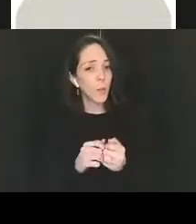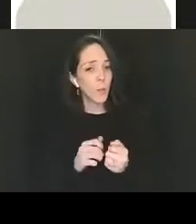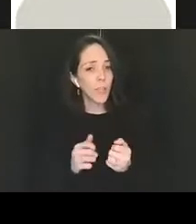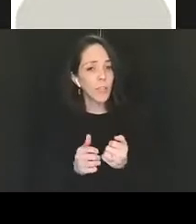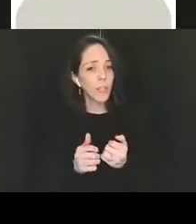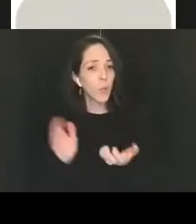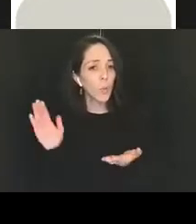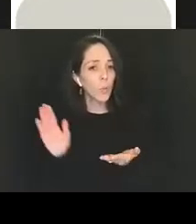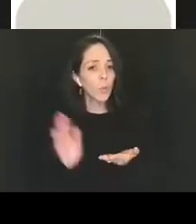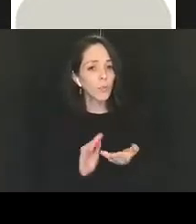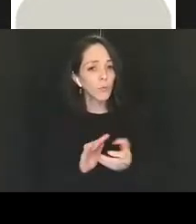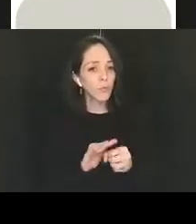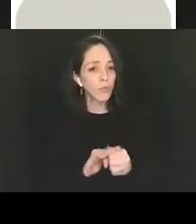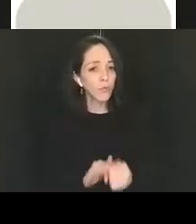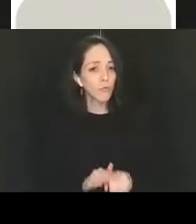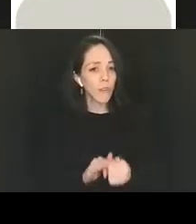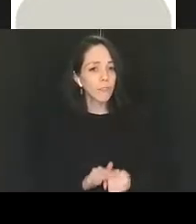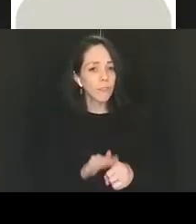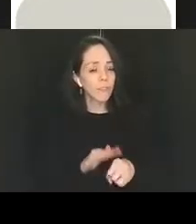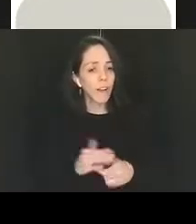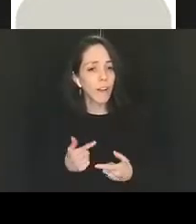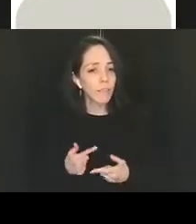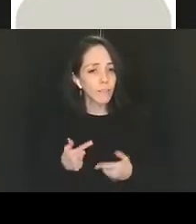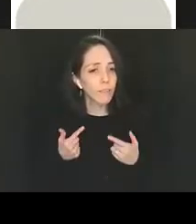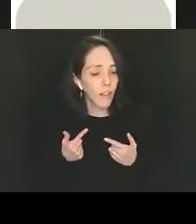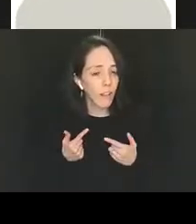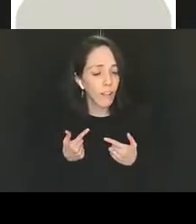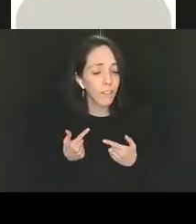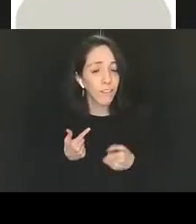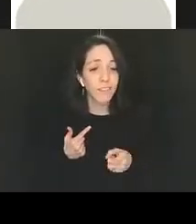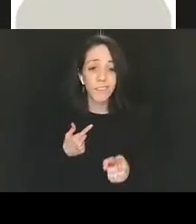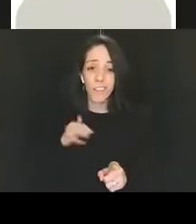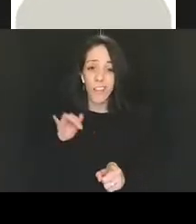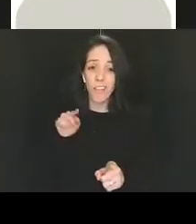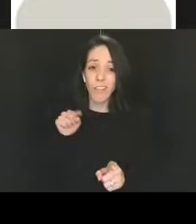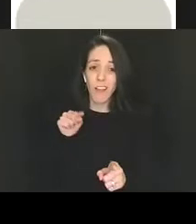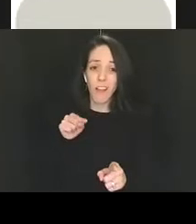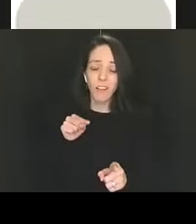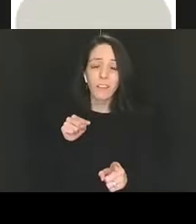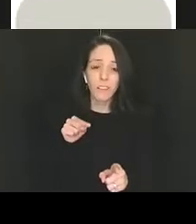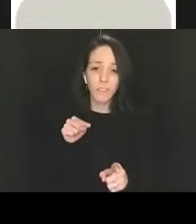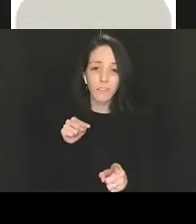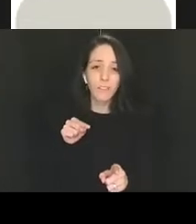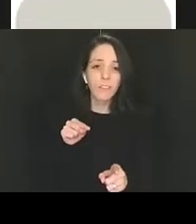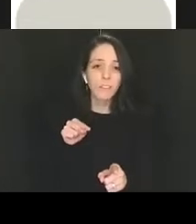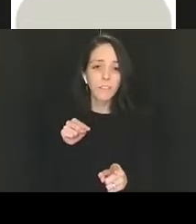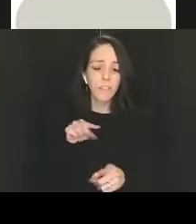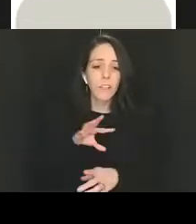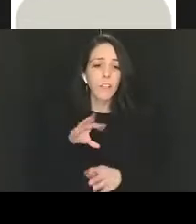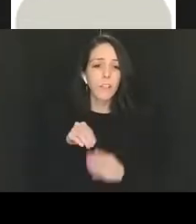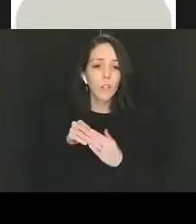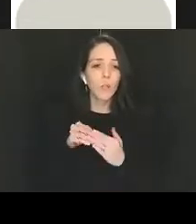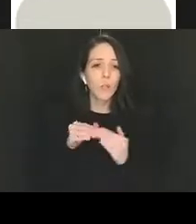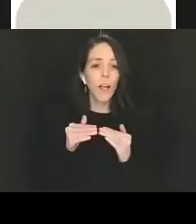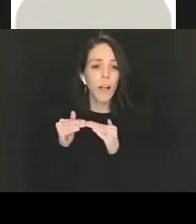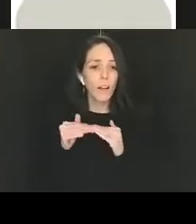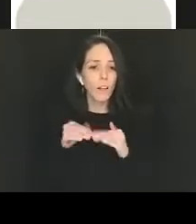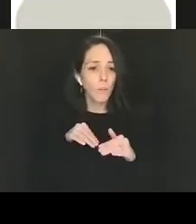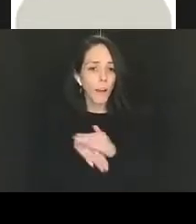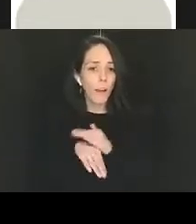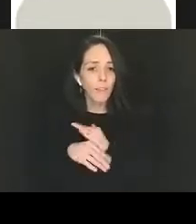stressors on life. And that would involve, for example, access to equitable access to affordable